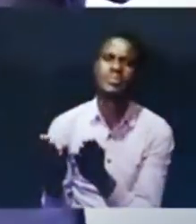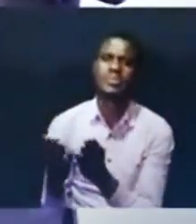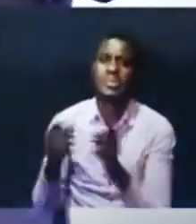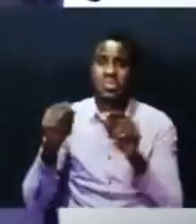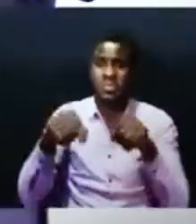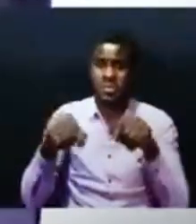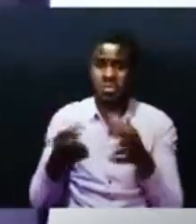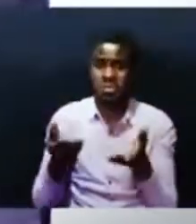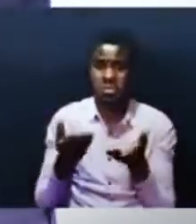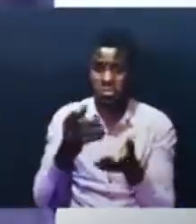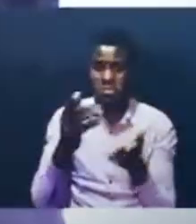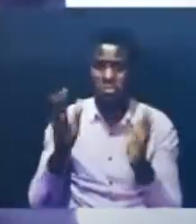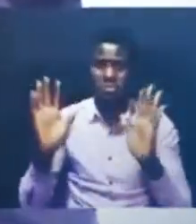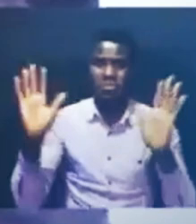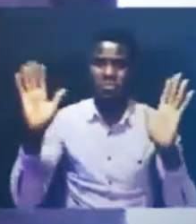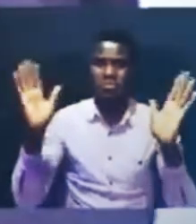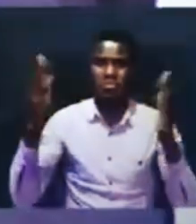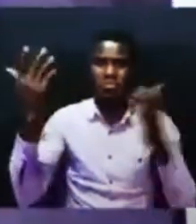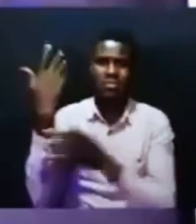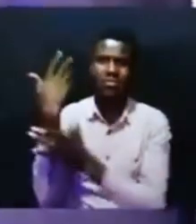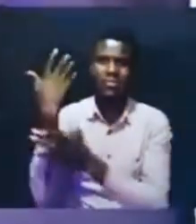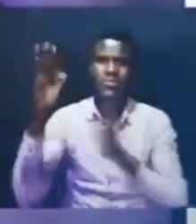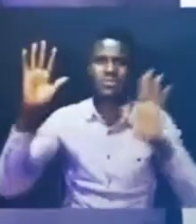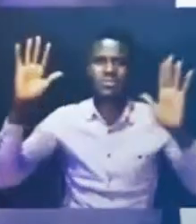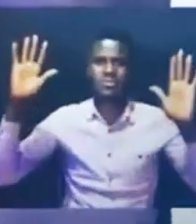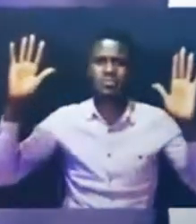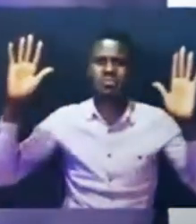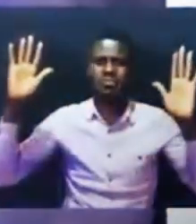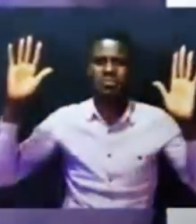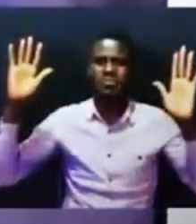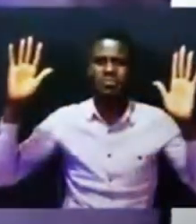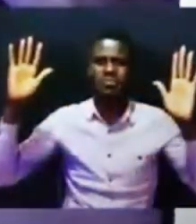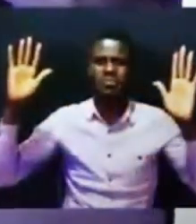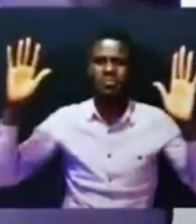today I want you to lift your hands up. Then ask